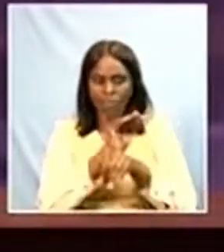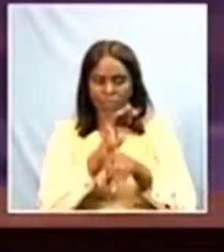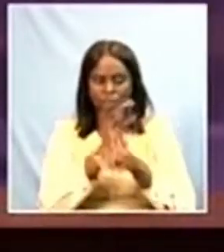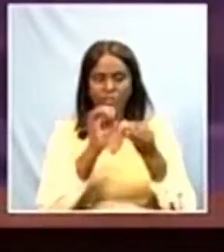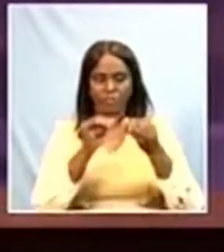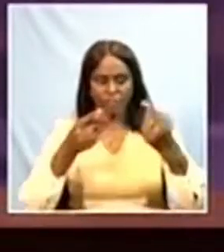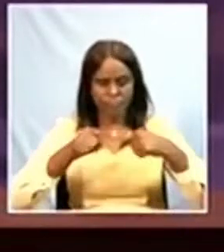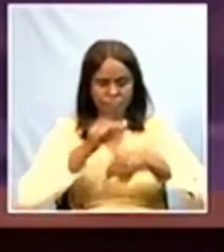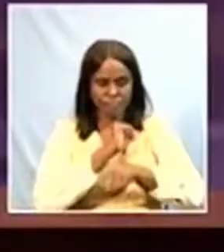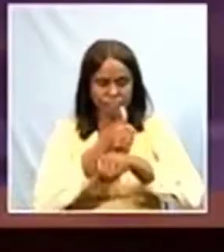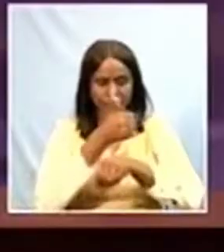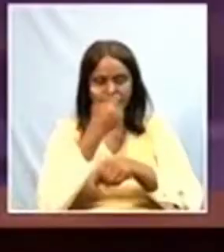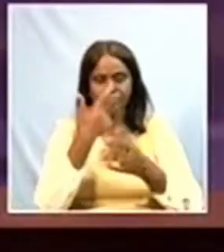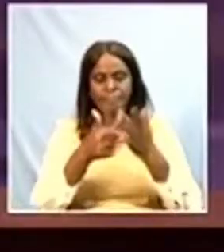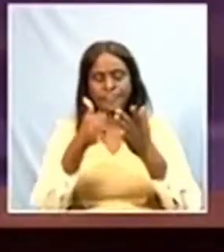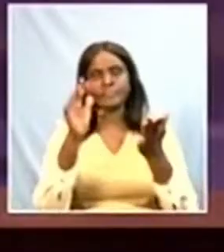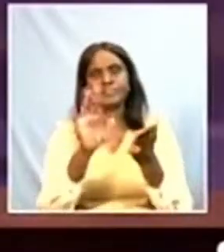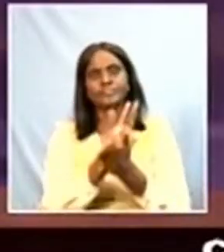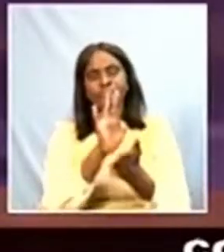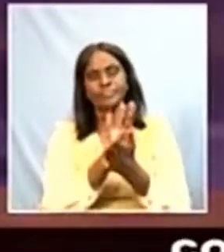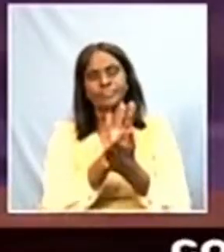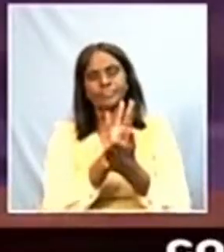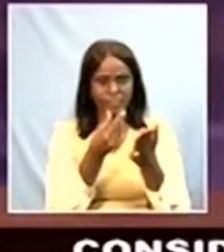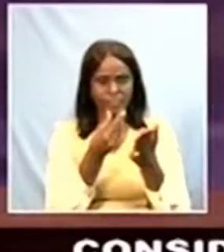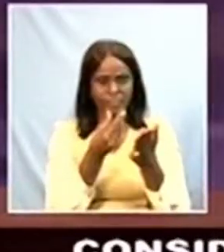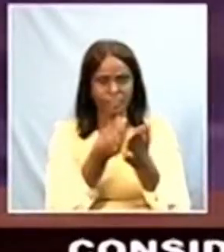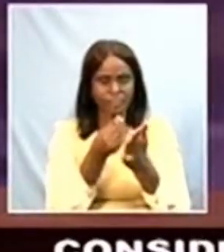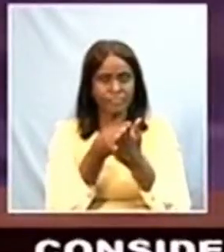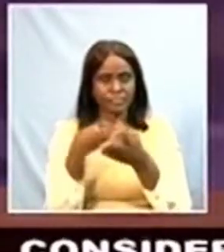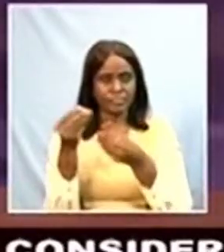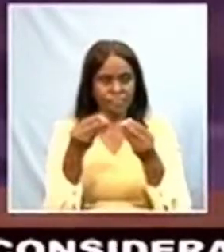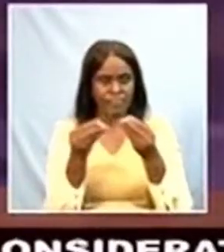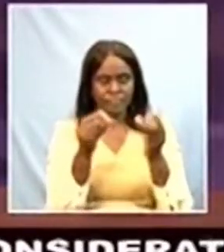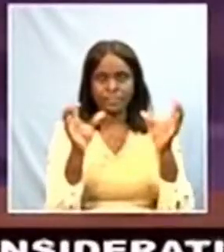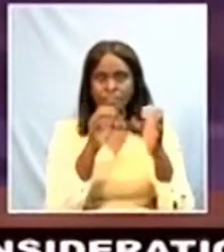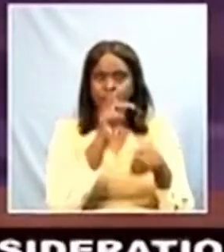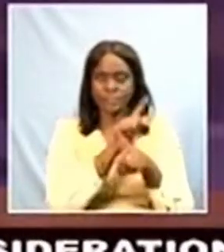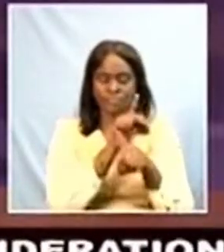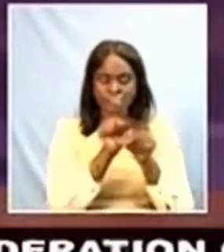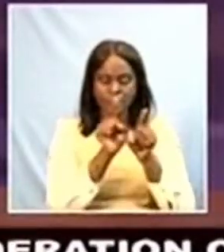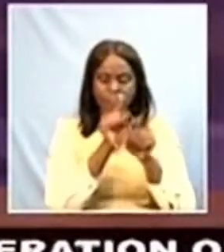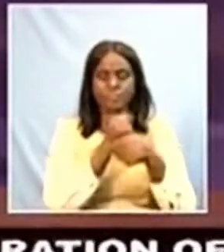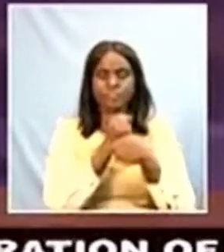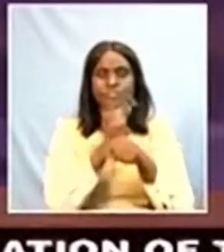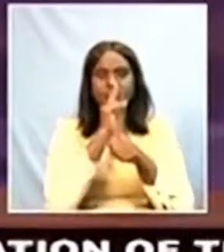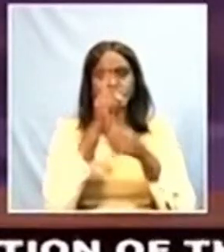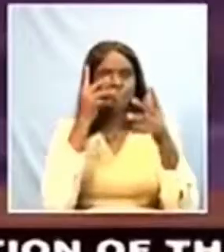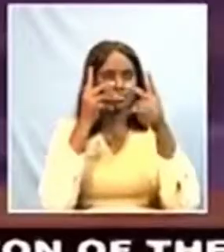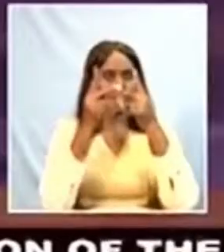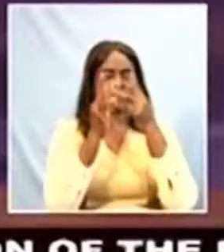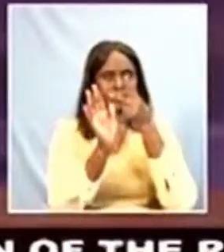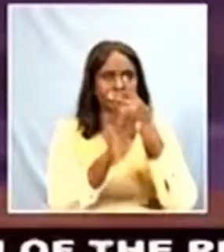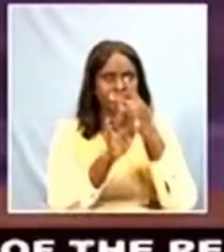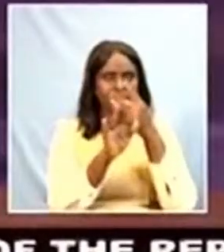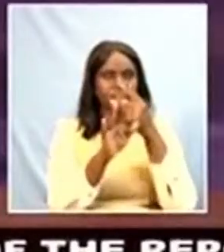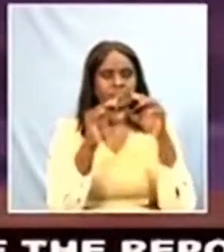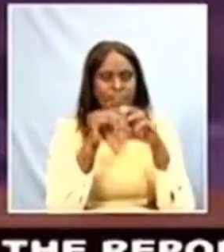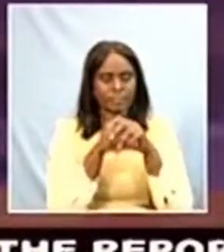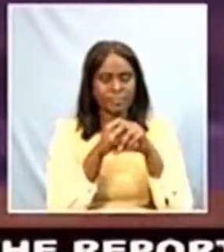local authority should quicken spending on community projects and ensure transparency